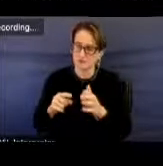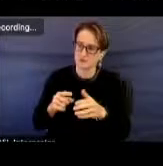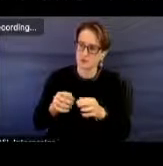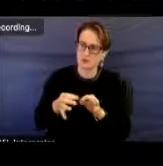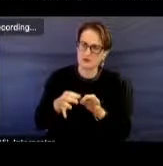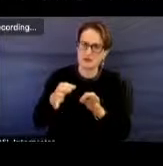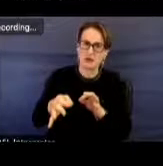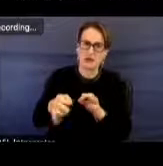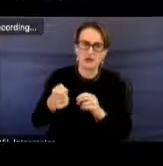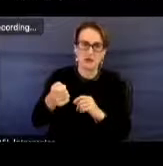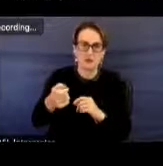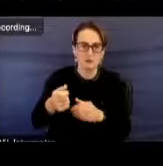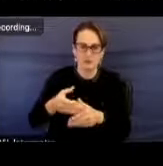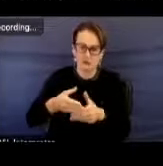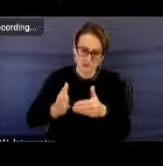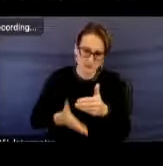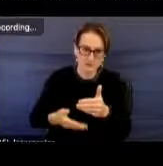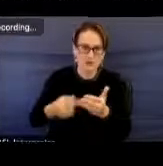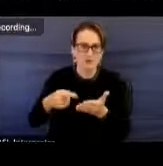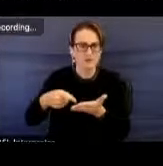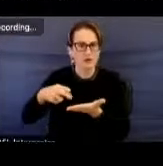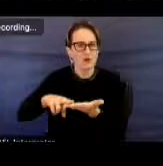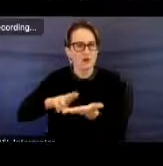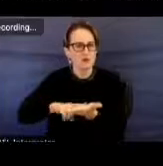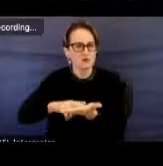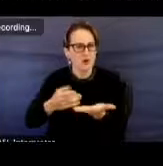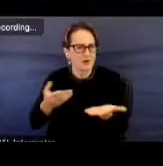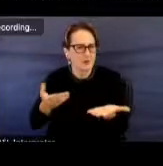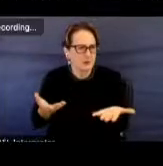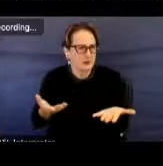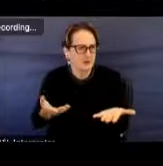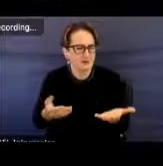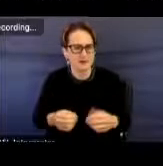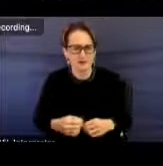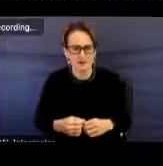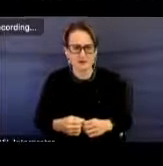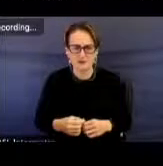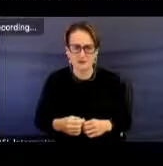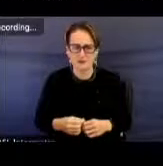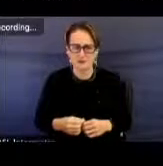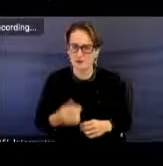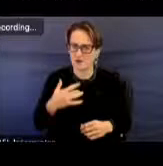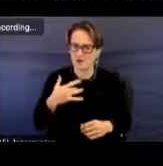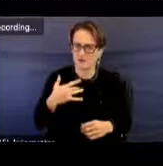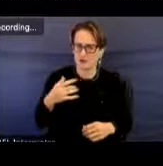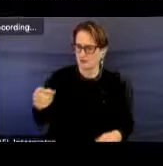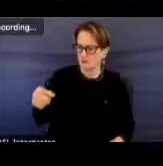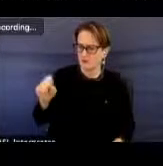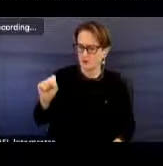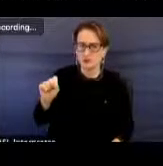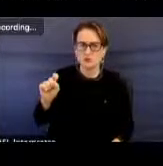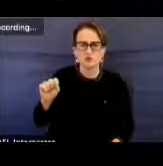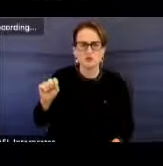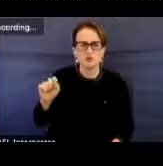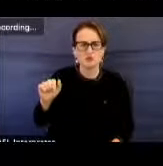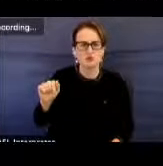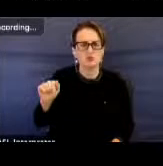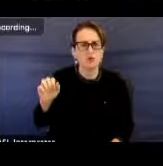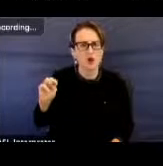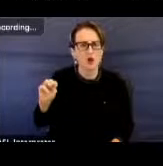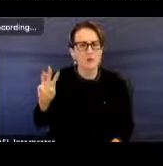but at this point, I think Strumwasser has been very forthcoming,